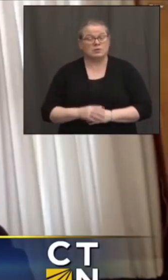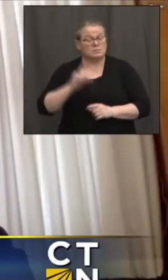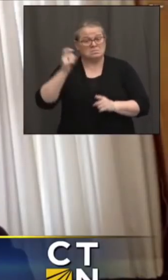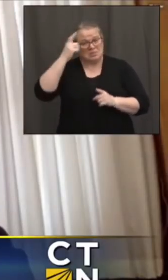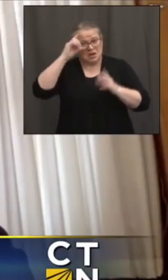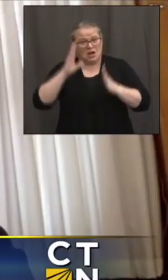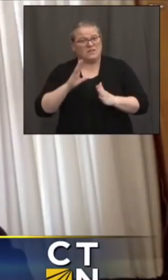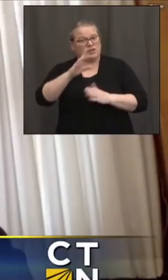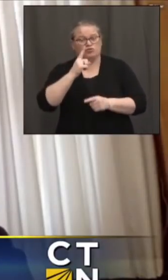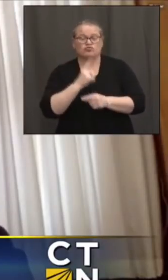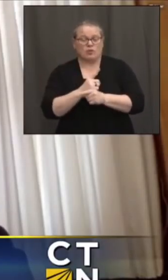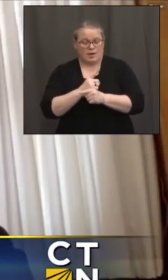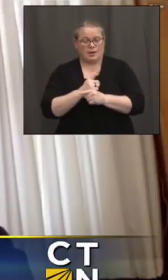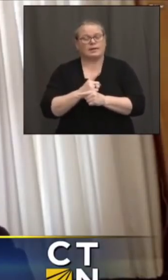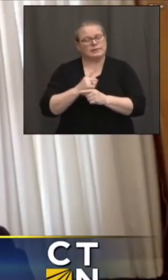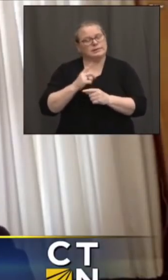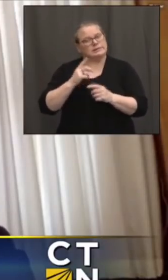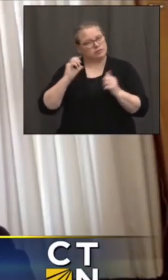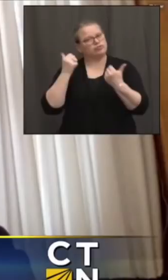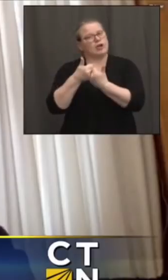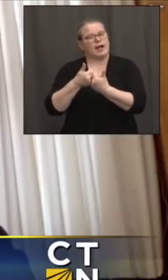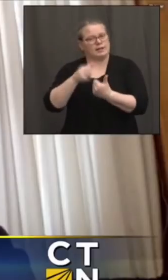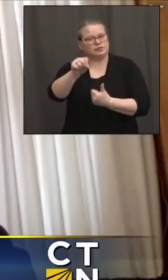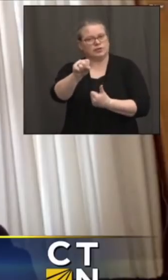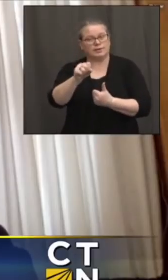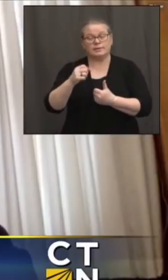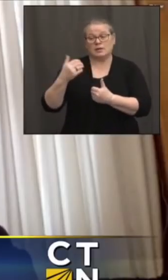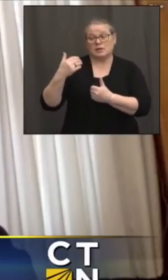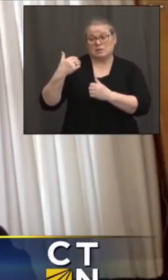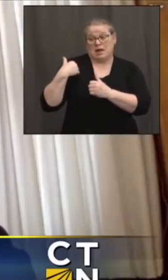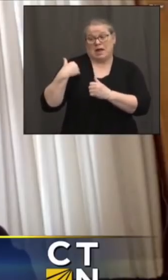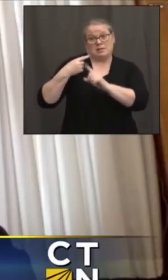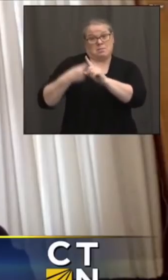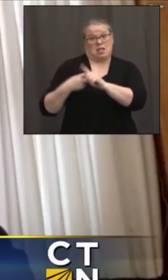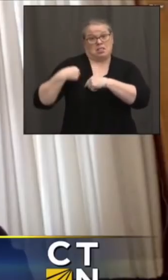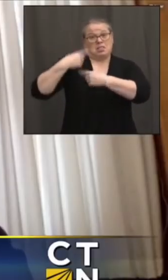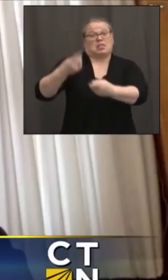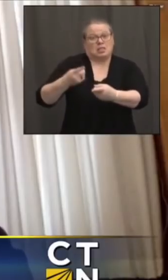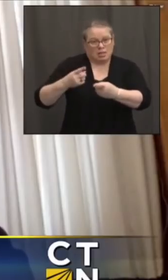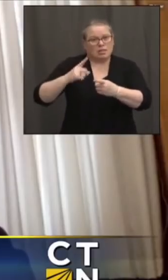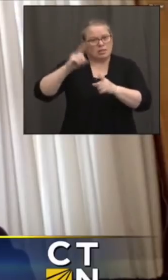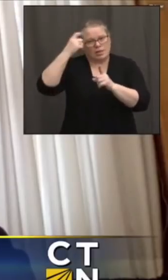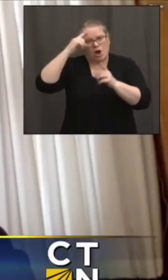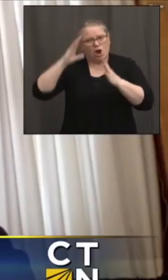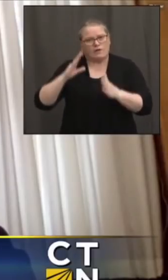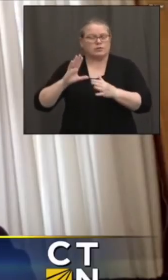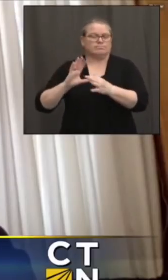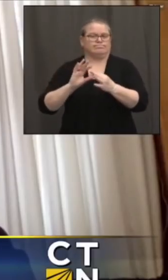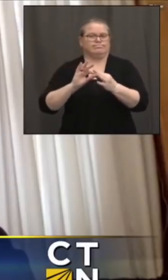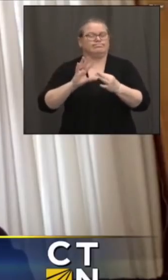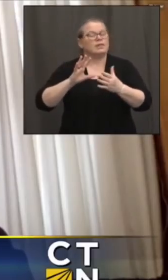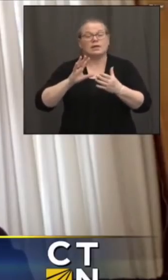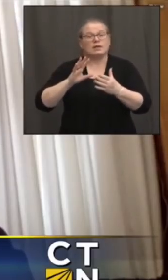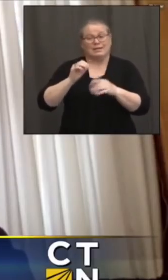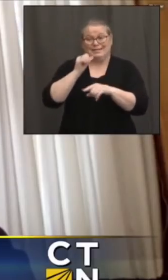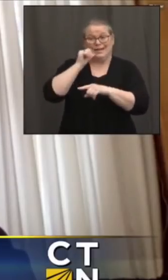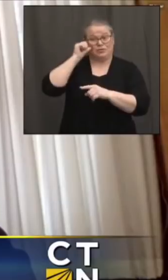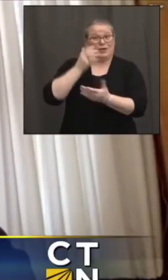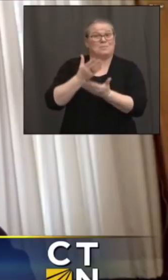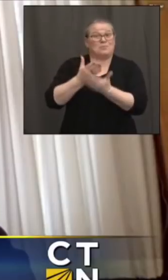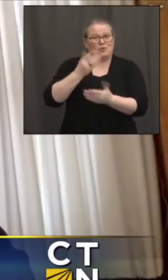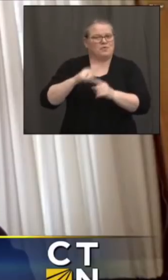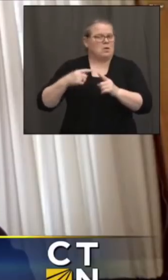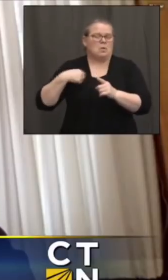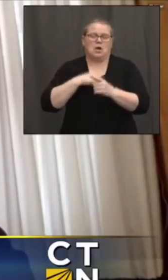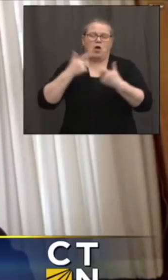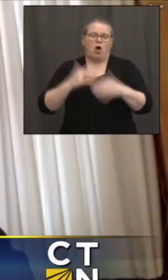this in almost every press conference for the last month, I think, knowing that we didn't need to wait for that data yesterday to know that this was going to be an area where